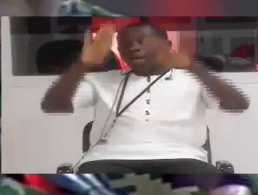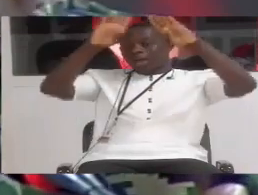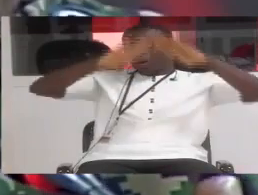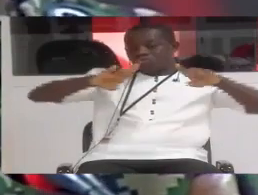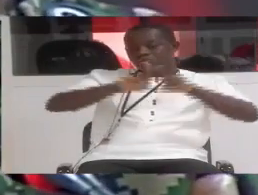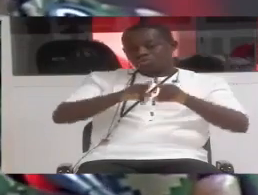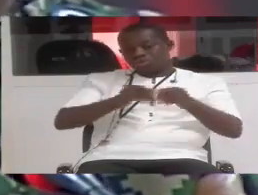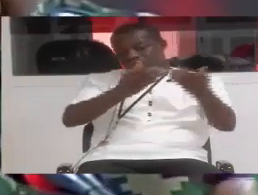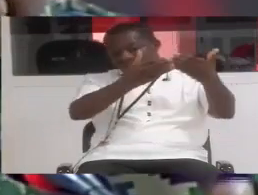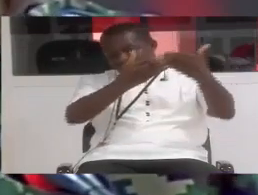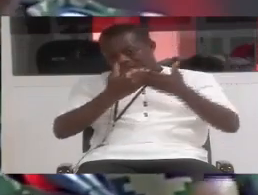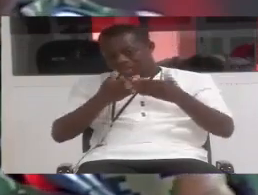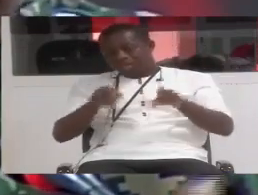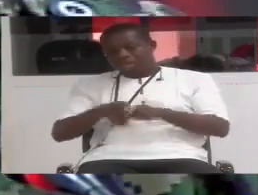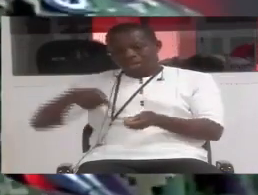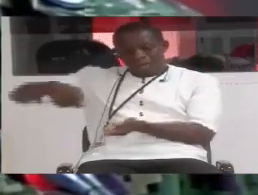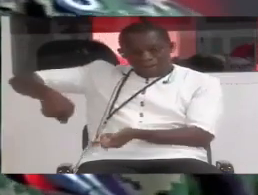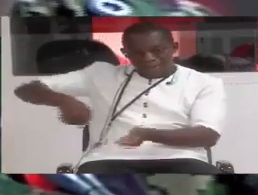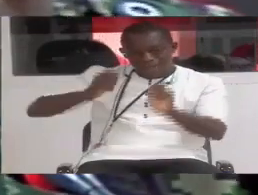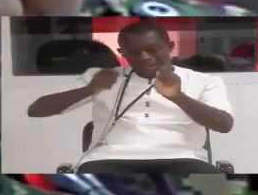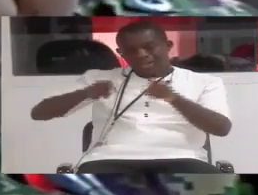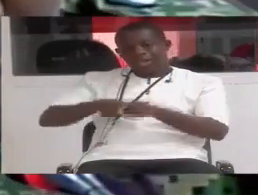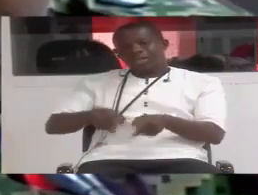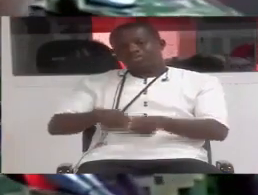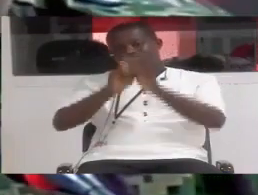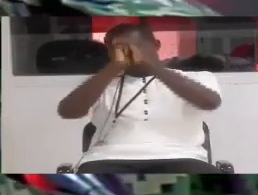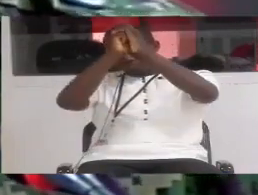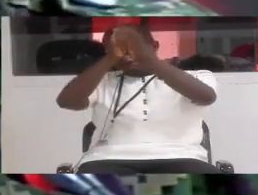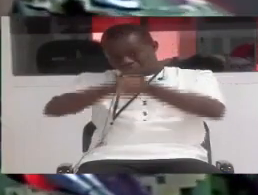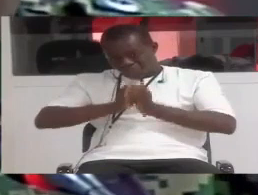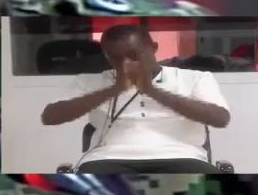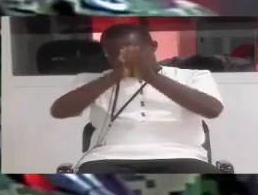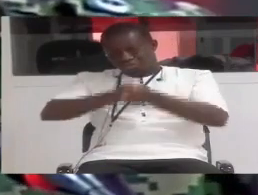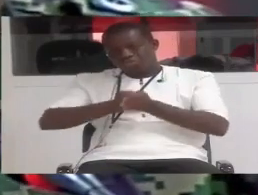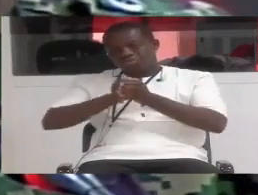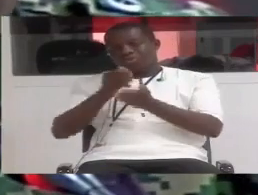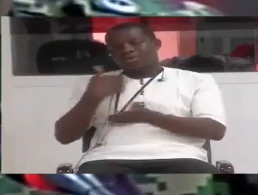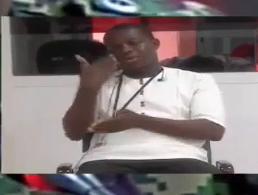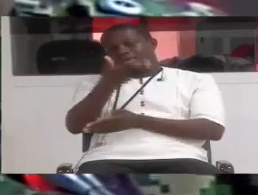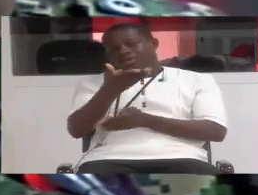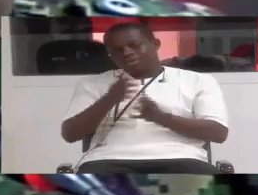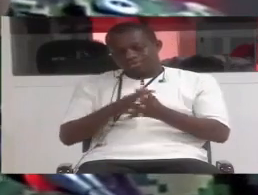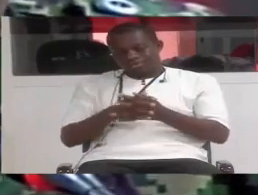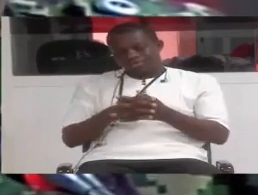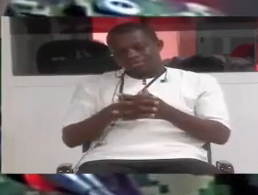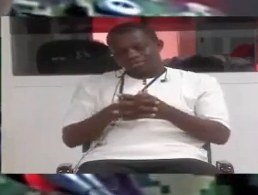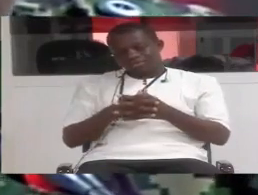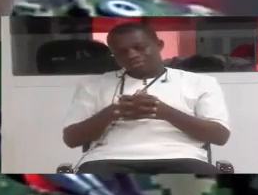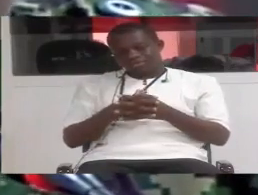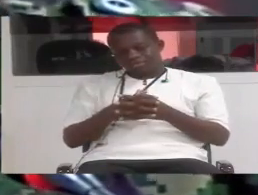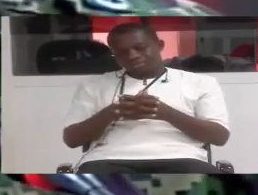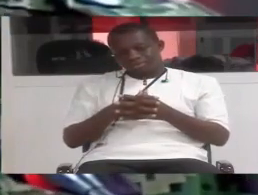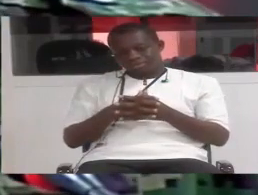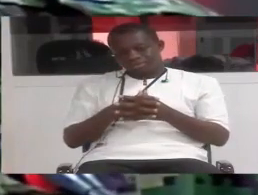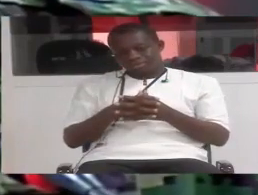jeli pel ak ay pickaxe. I was amongst those who went to that shed to bring shovels and